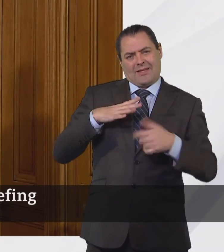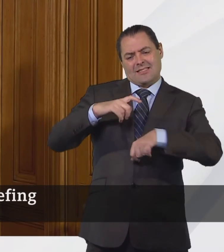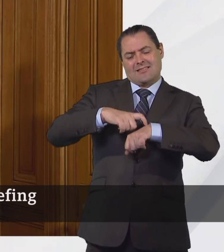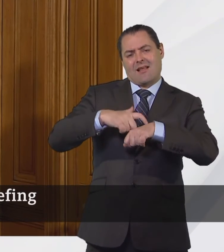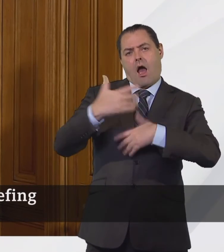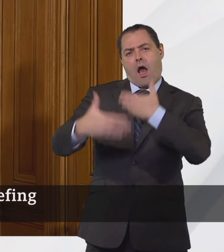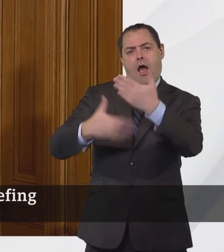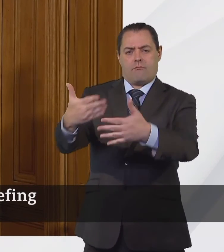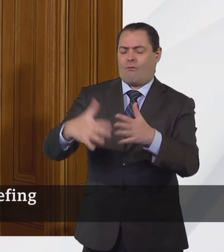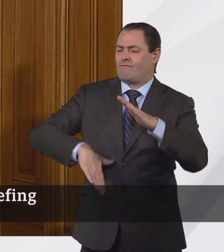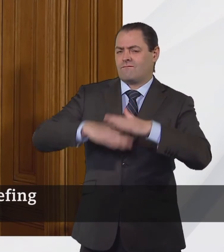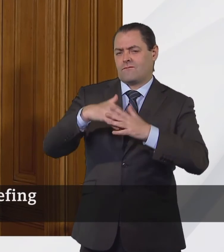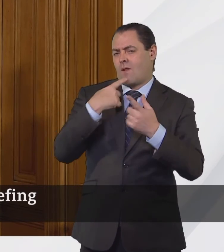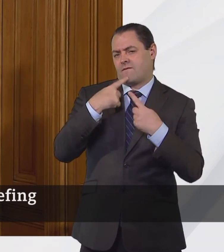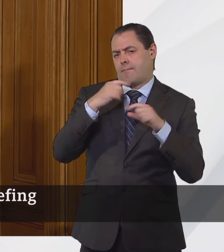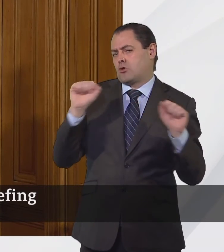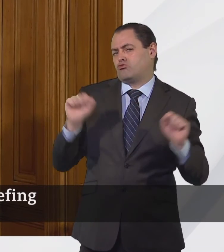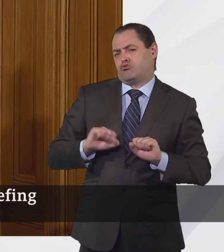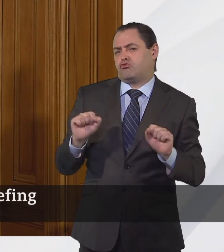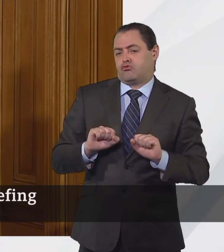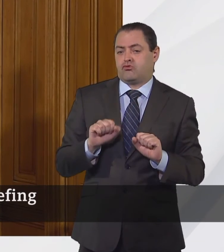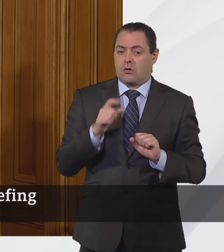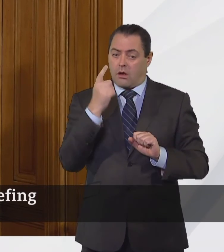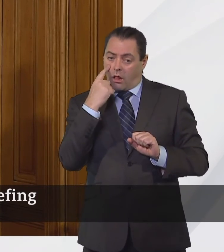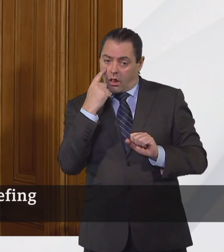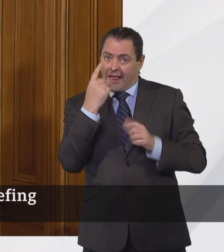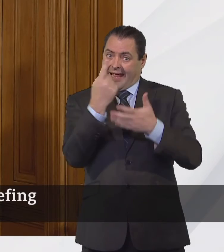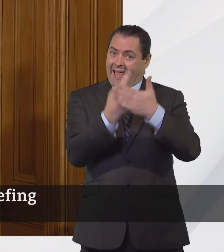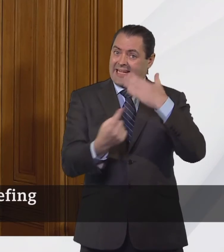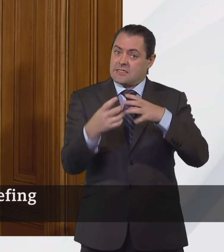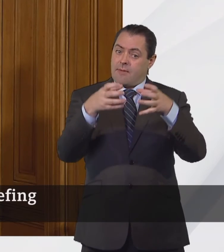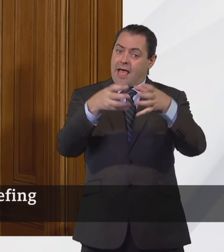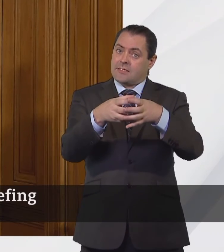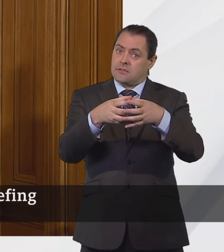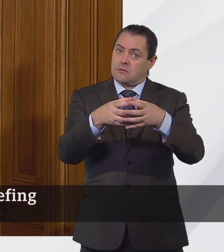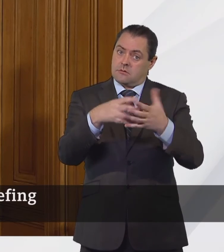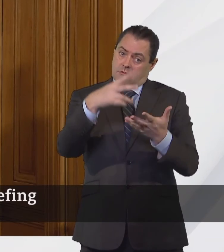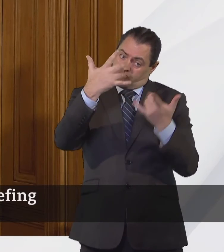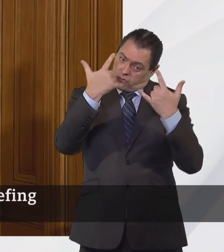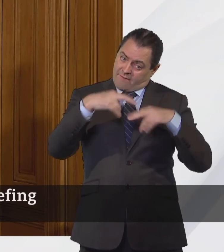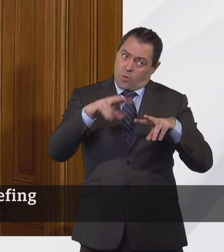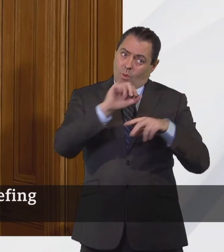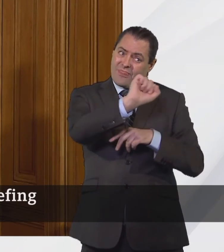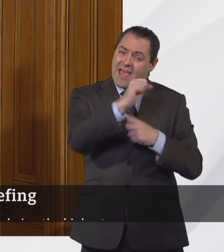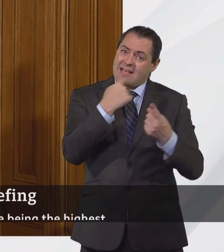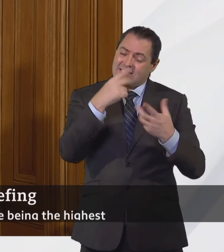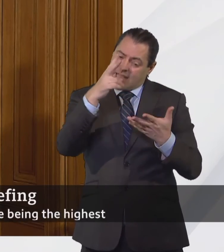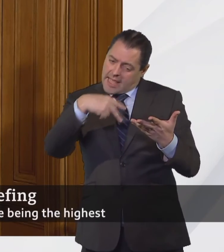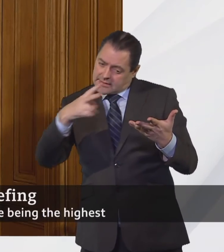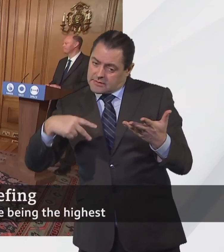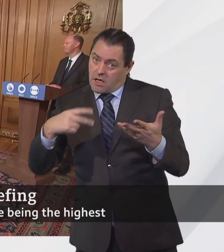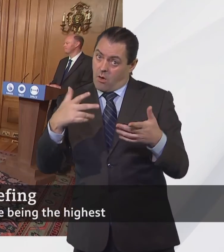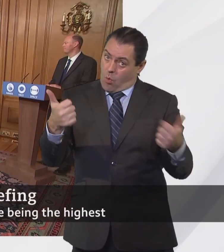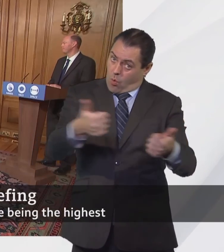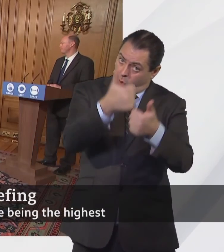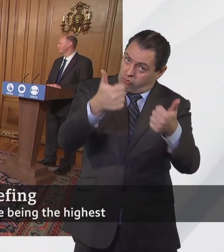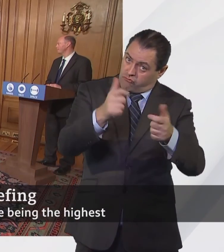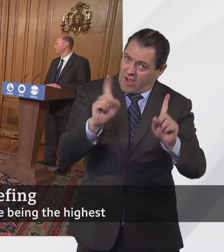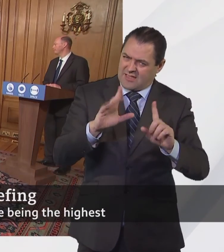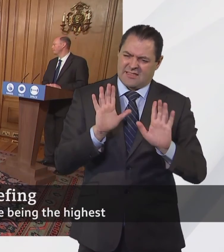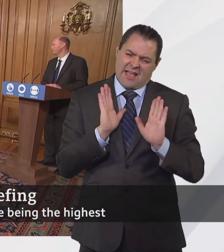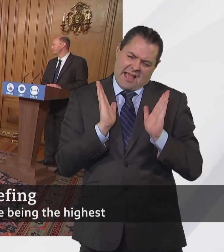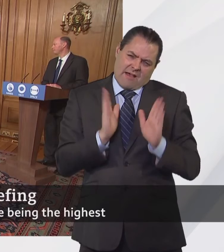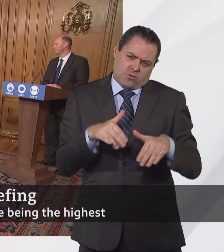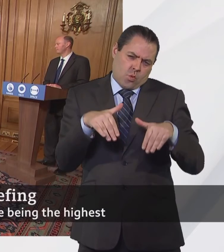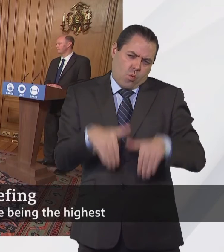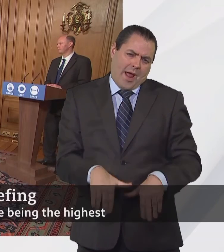have the full information, and in particular before the regulator, the independent regulator, has had their chance to look at the data and make an assessment. I agree. I mean,